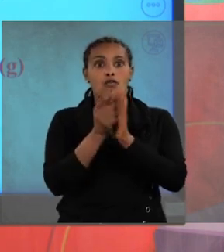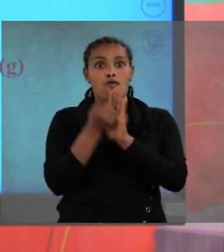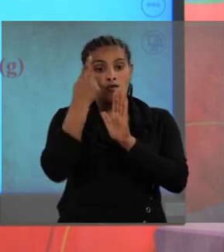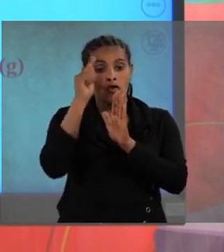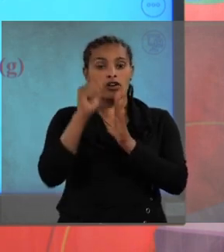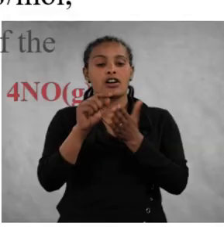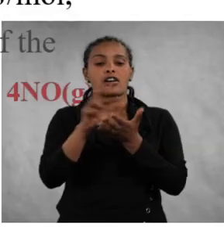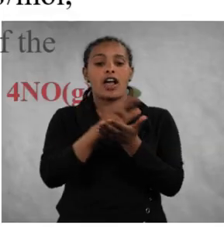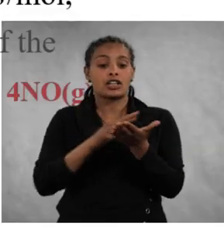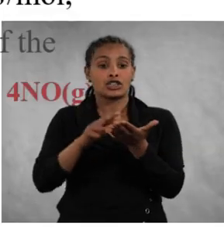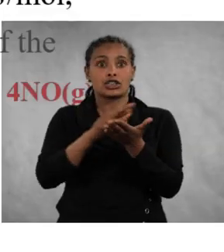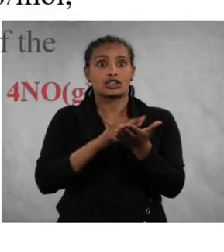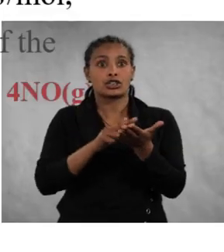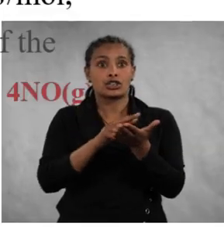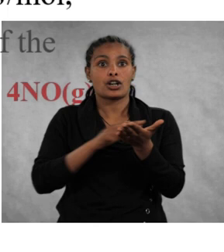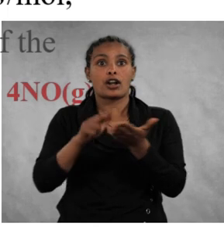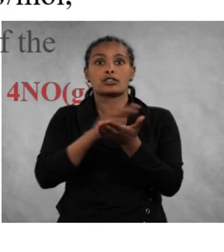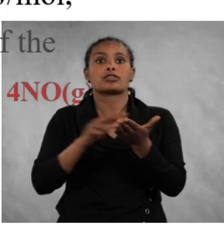reactions of the type